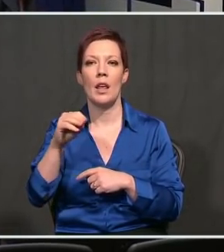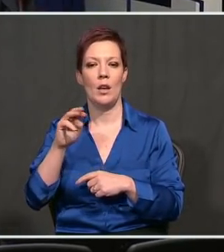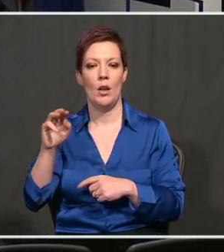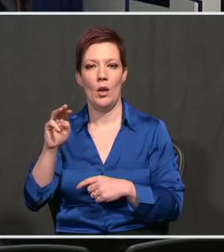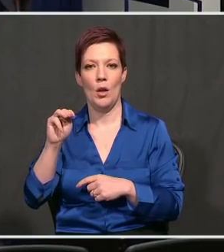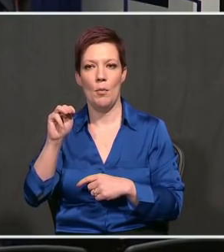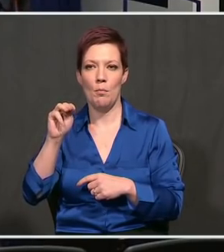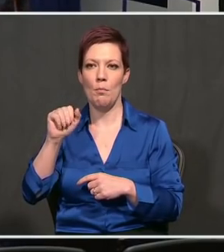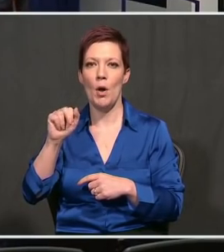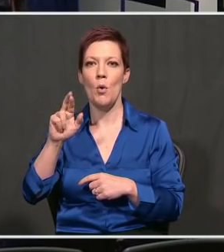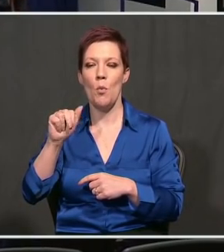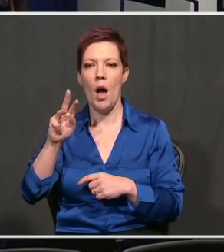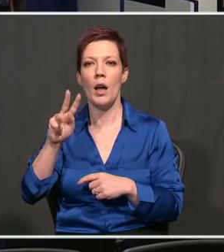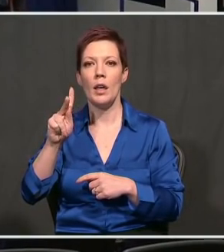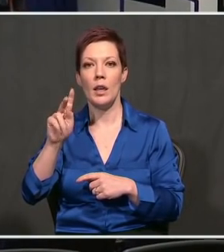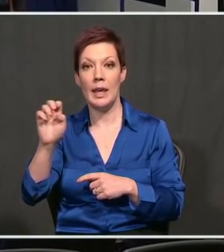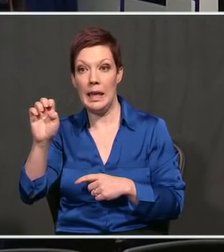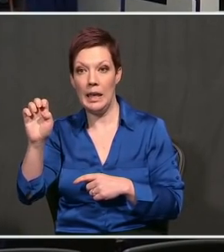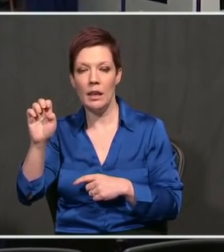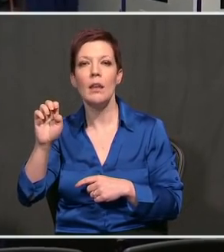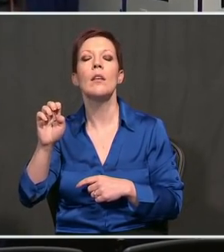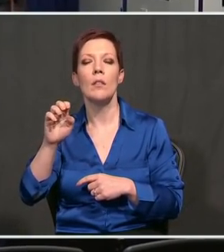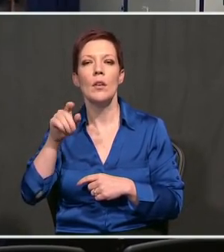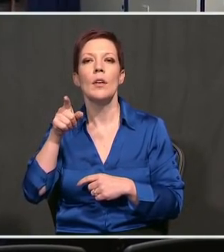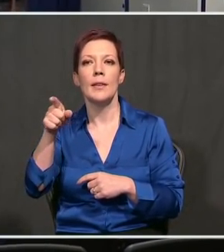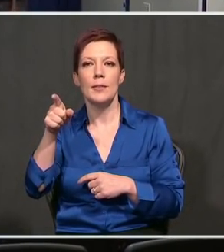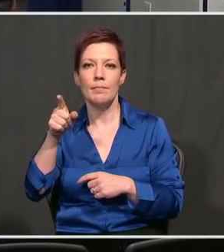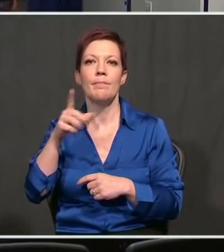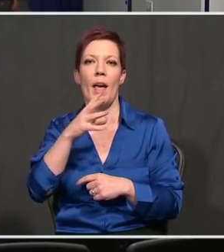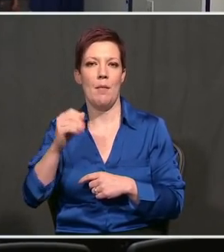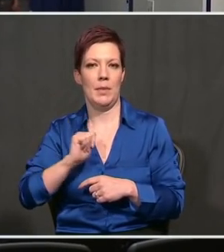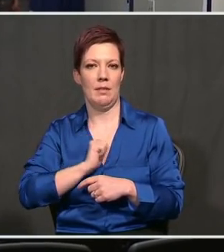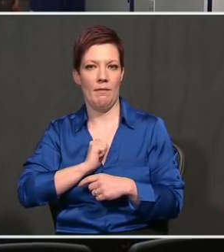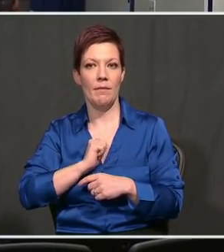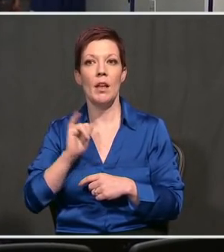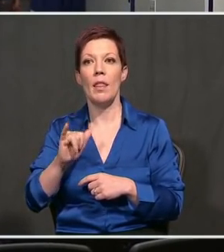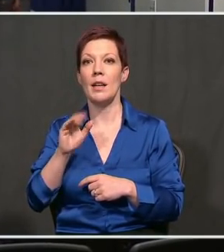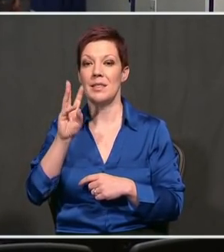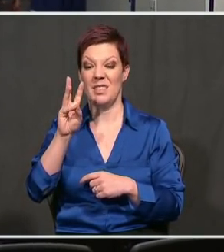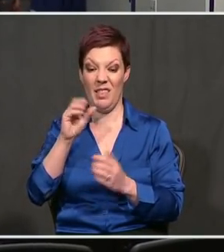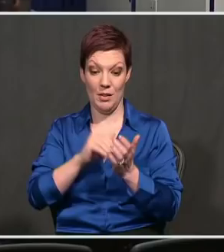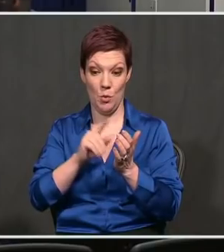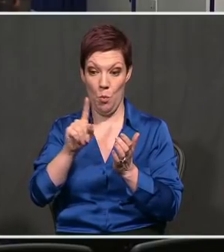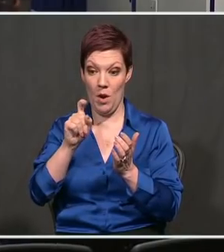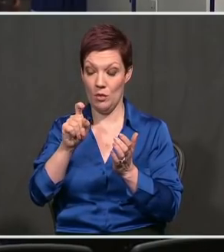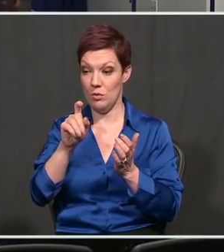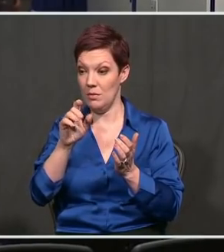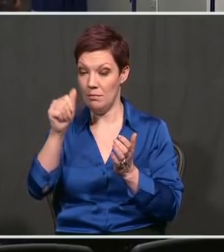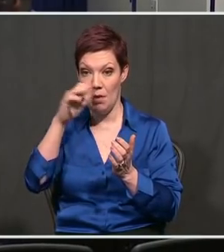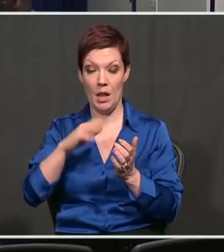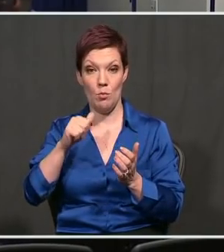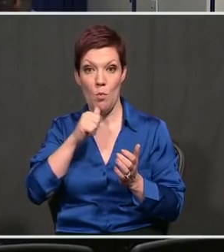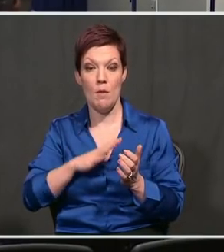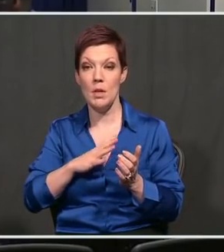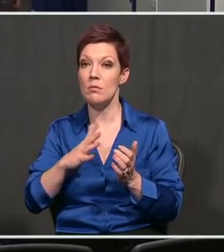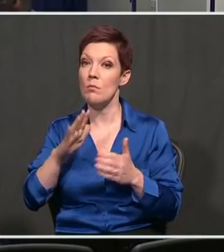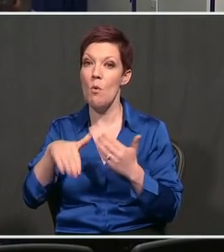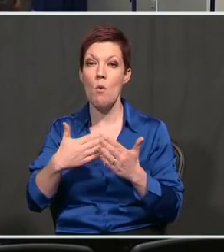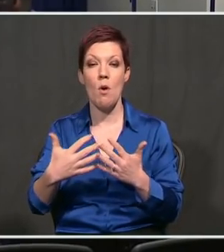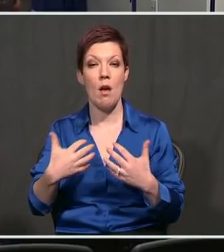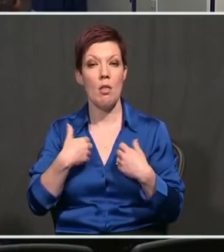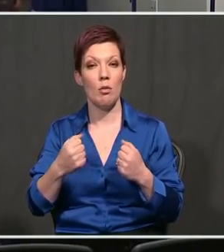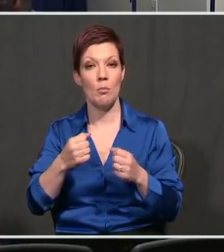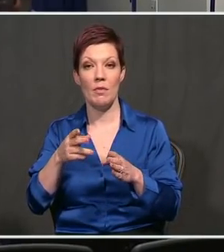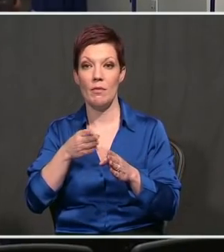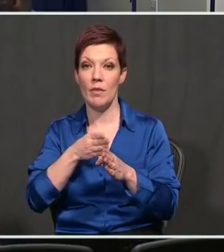myself are members of the United States Public Health Service Commissioned Corps, 6,100 men and women, all health professionals